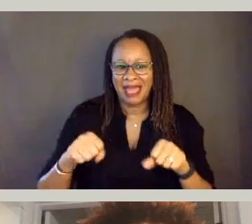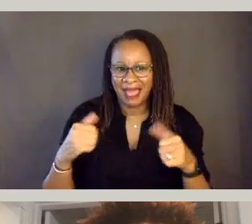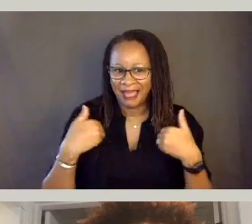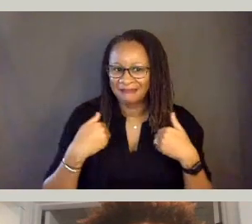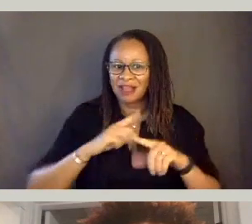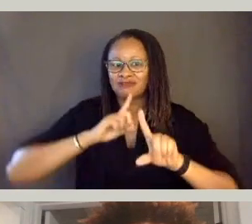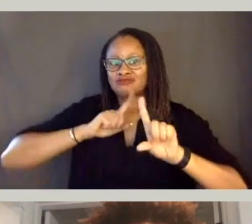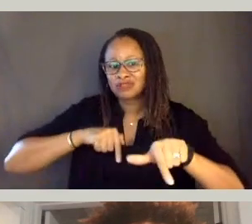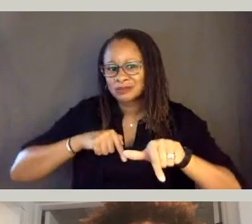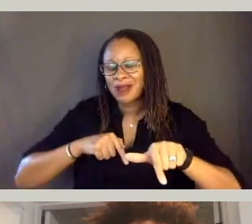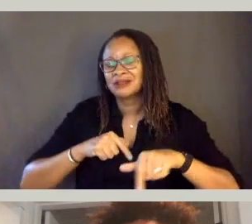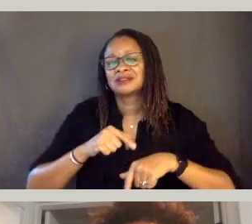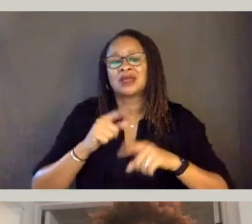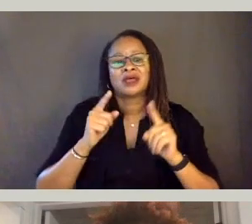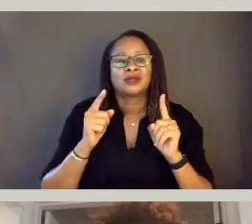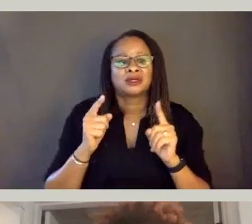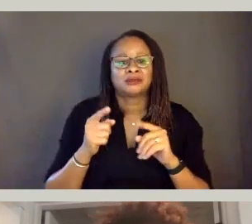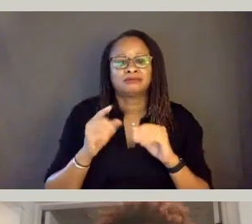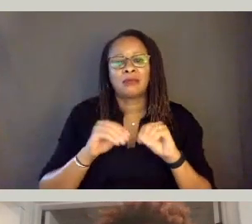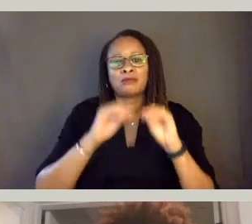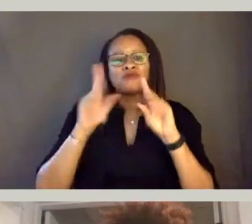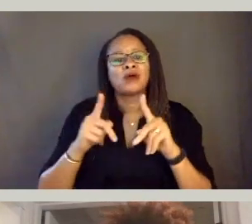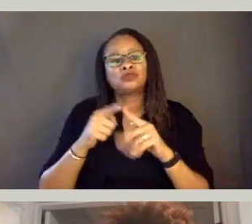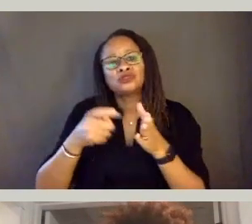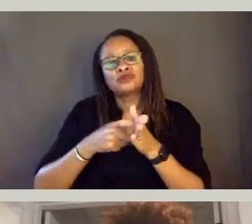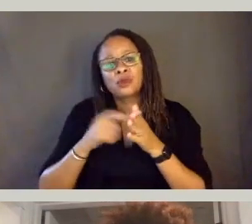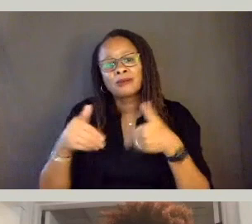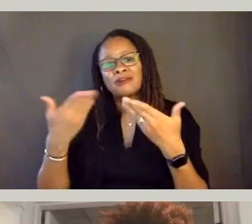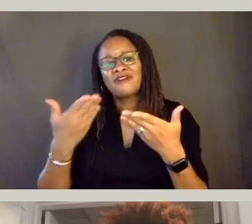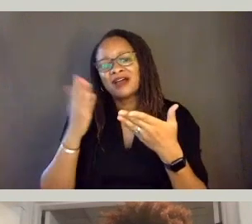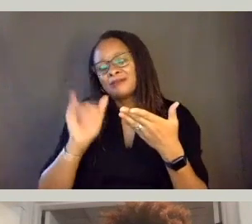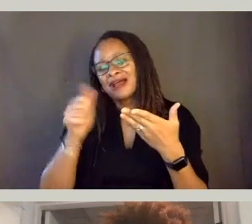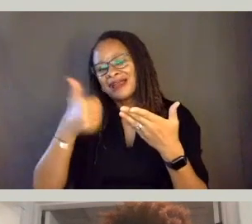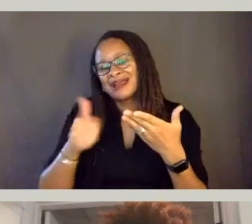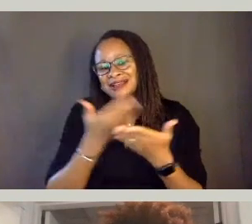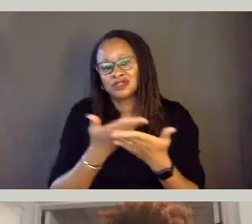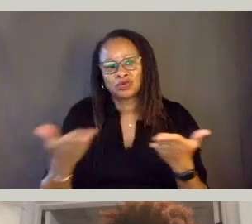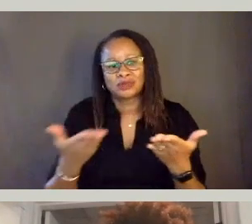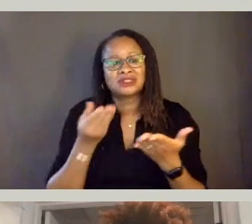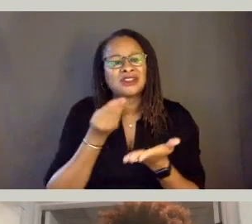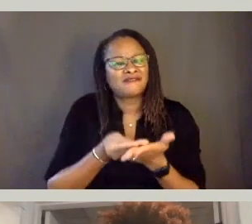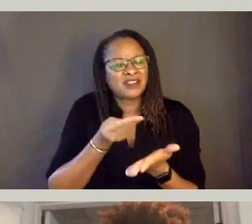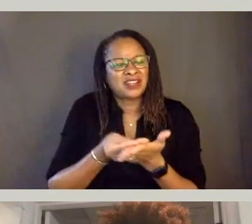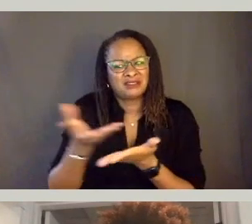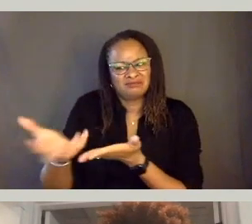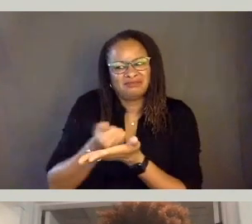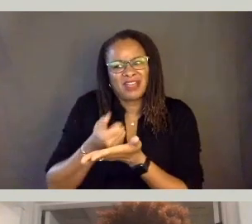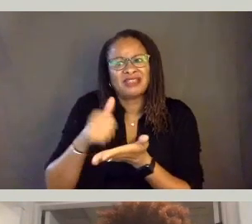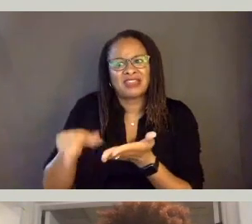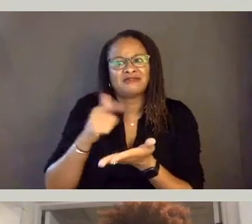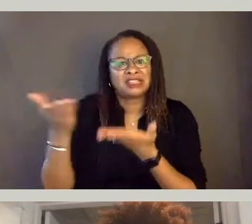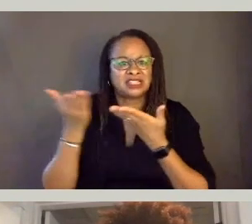respond and able to live up to the requirements provided by any sources of funding that they receive.